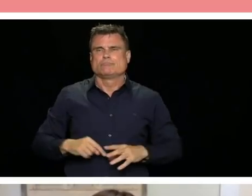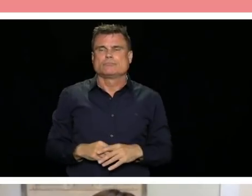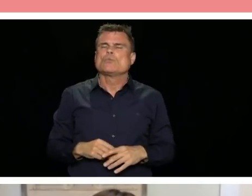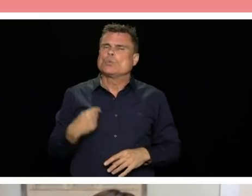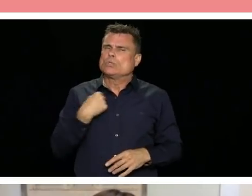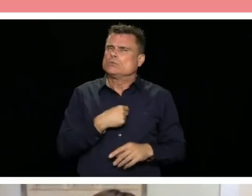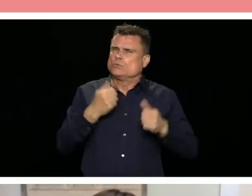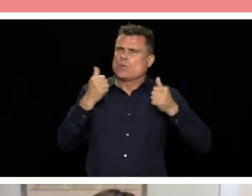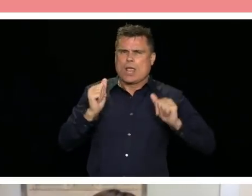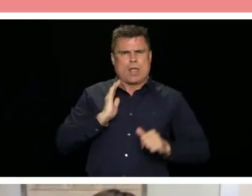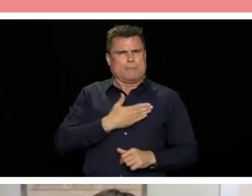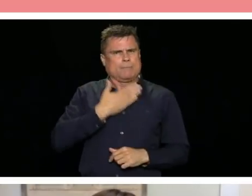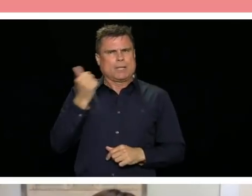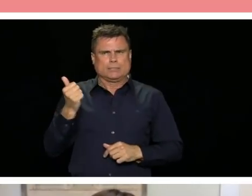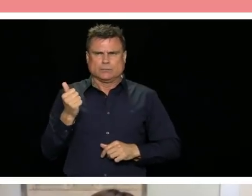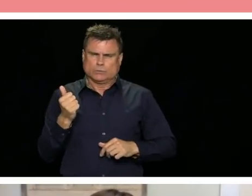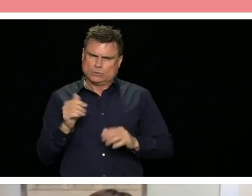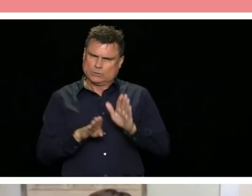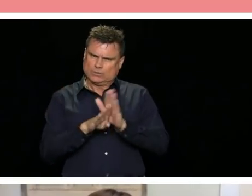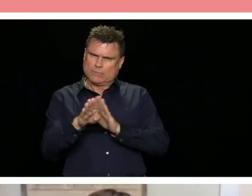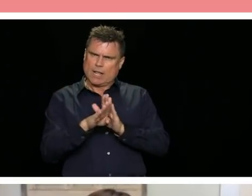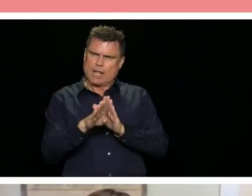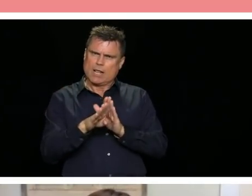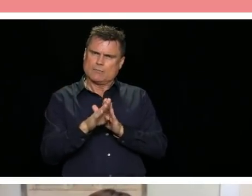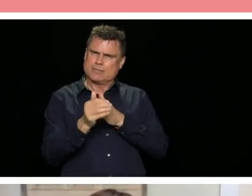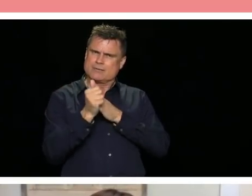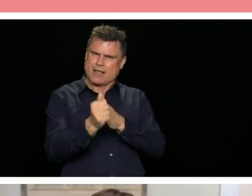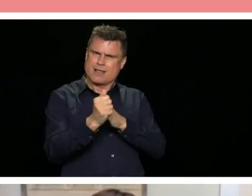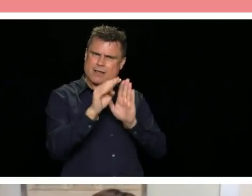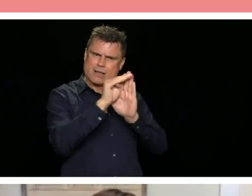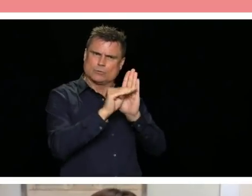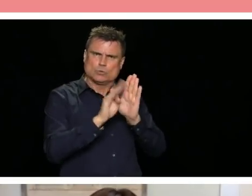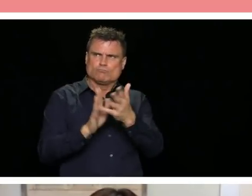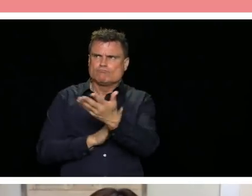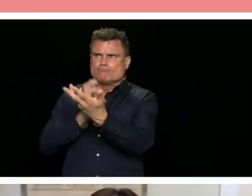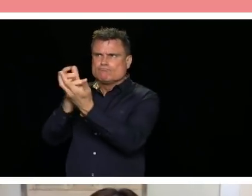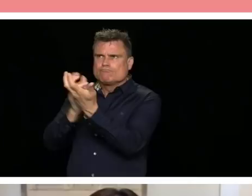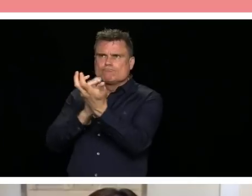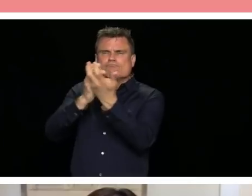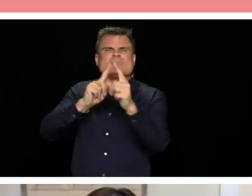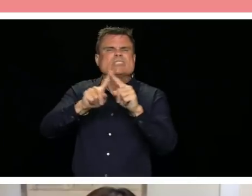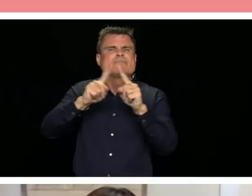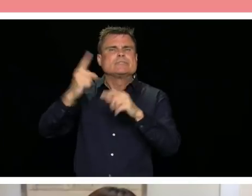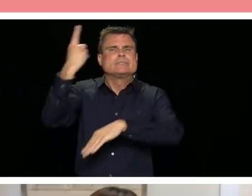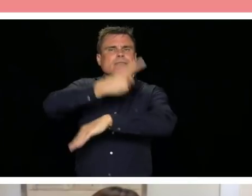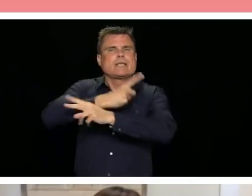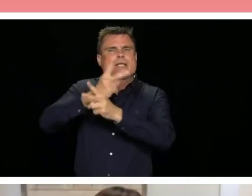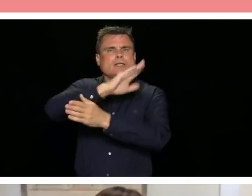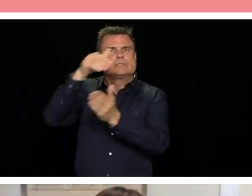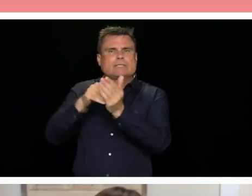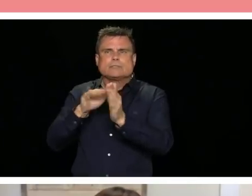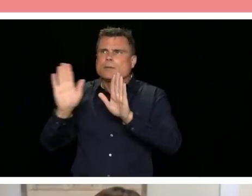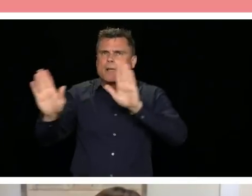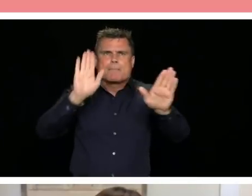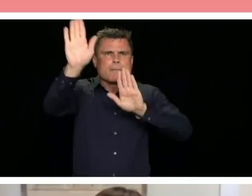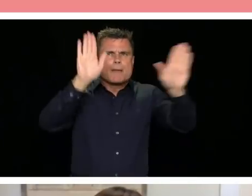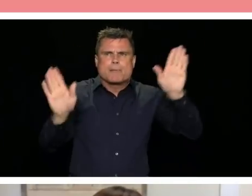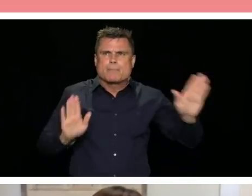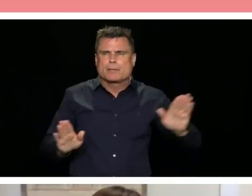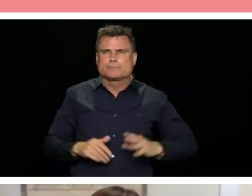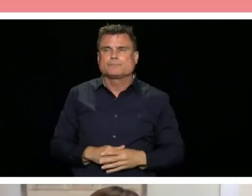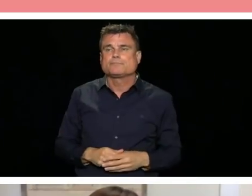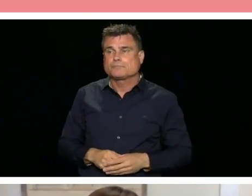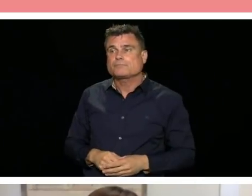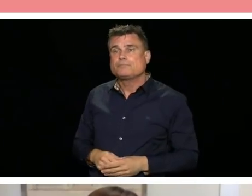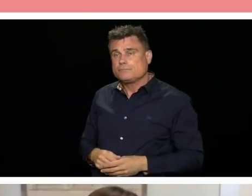as well. Thank you, Minister Chen. The next question I have is for Dr. Corneil, and this is from